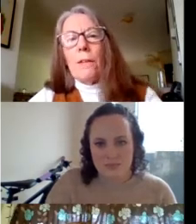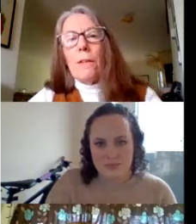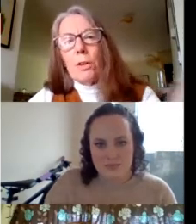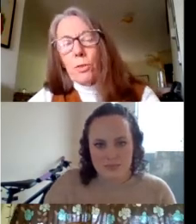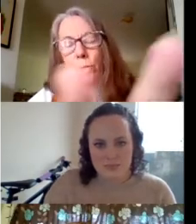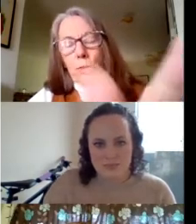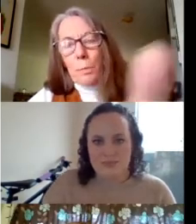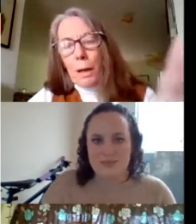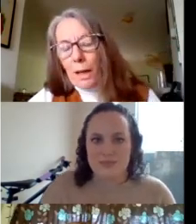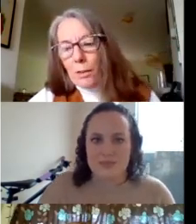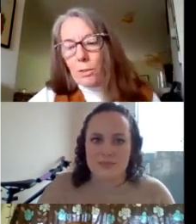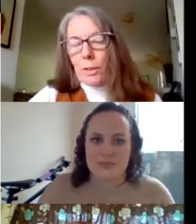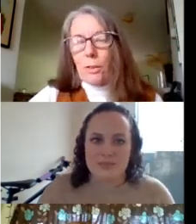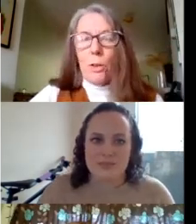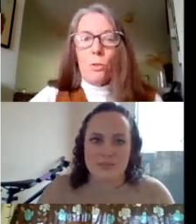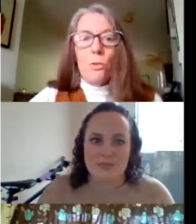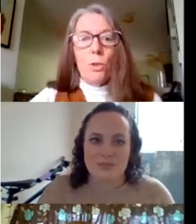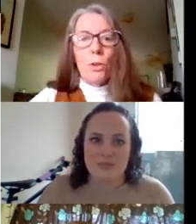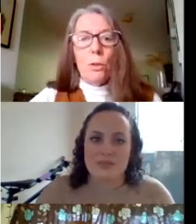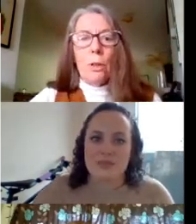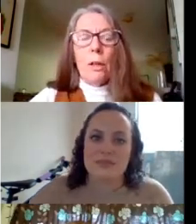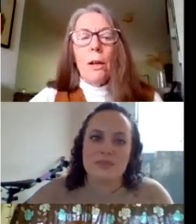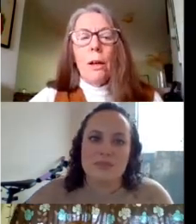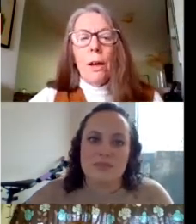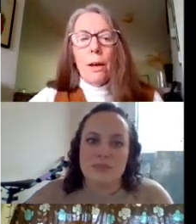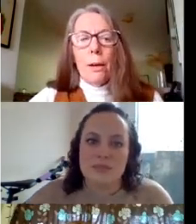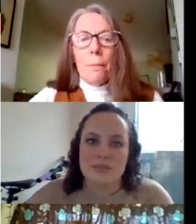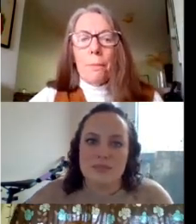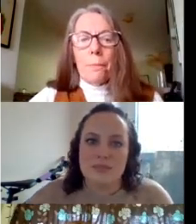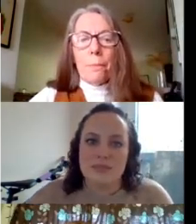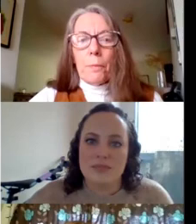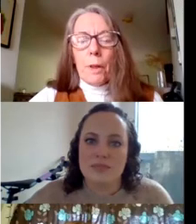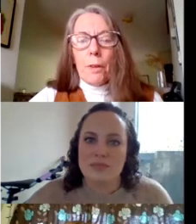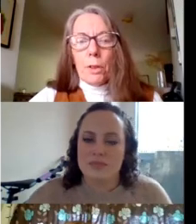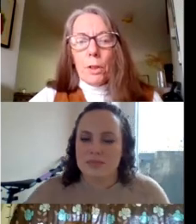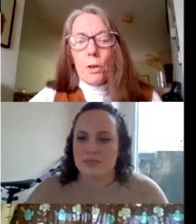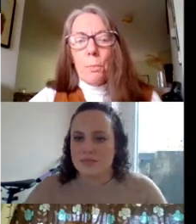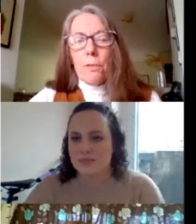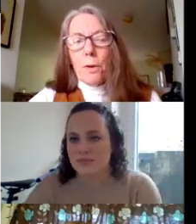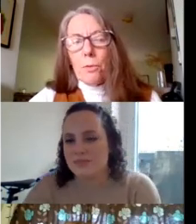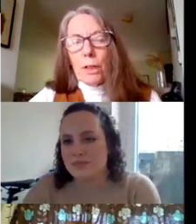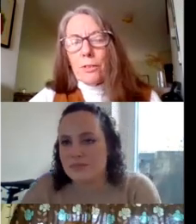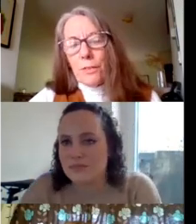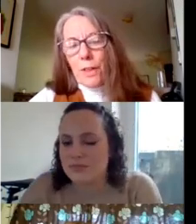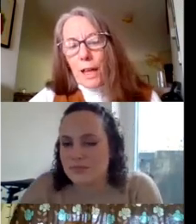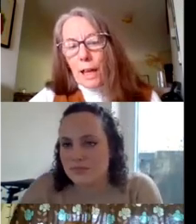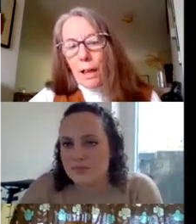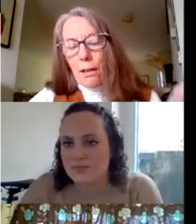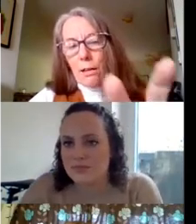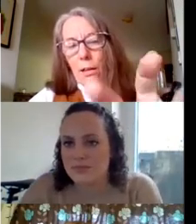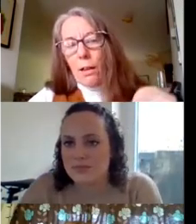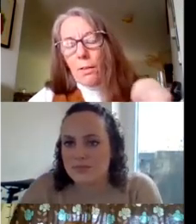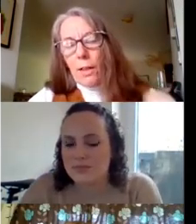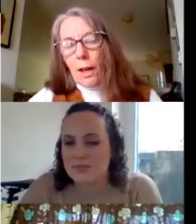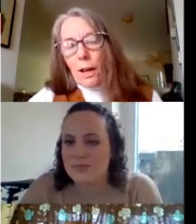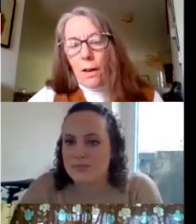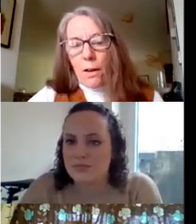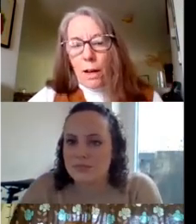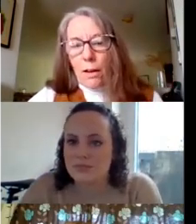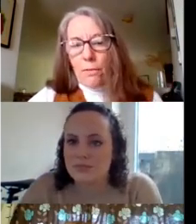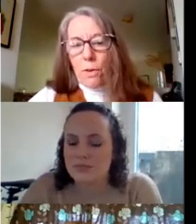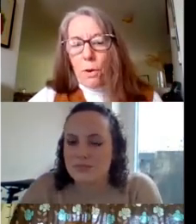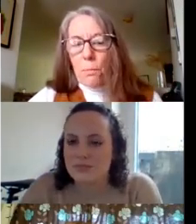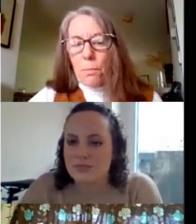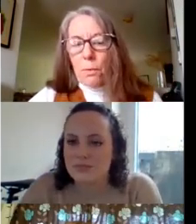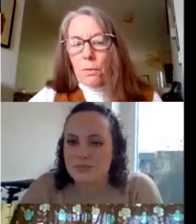word we've used to talk about that is control. And there's a couple of objects there that